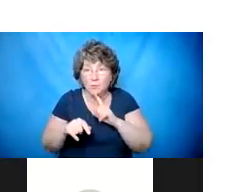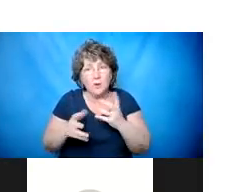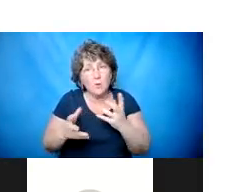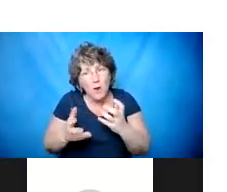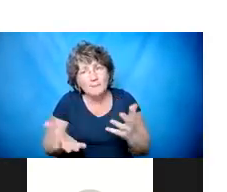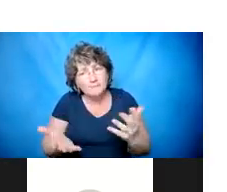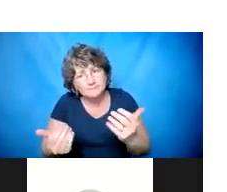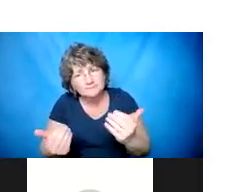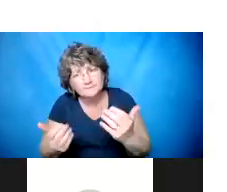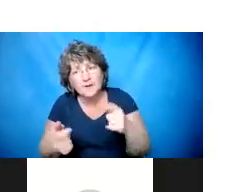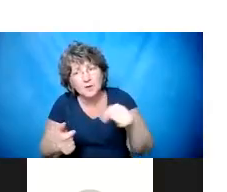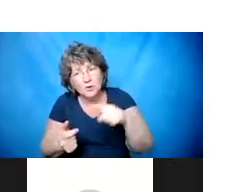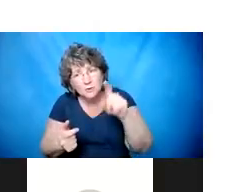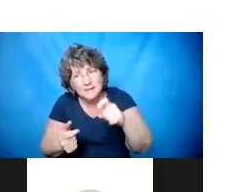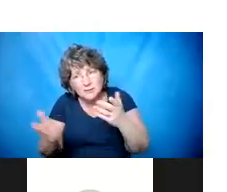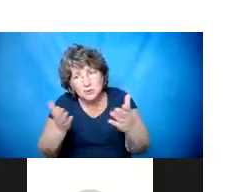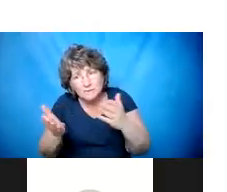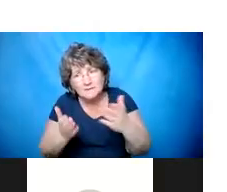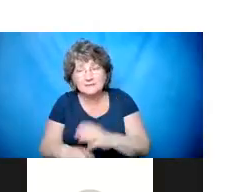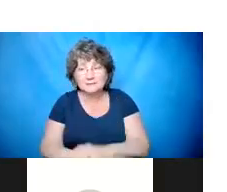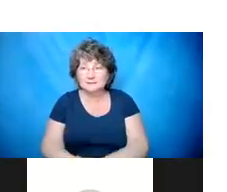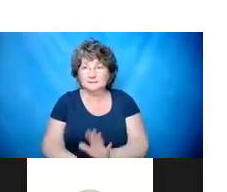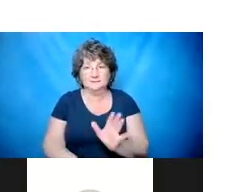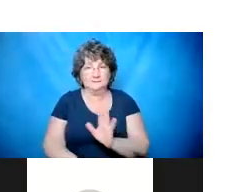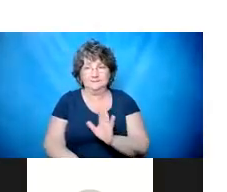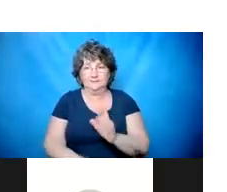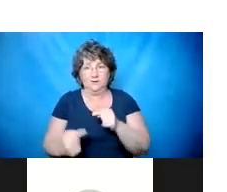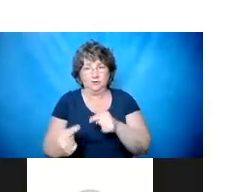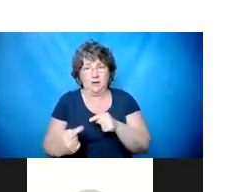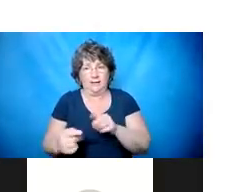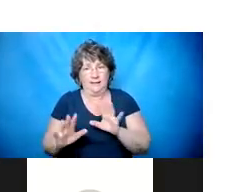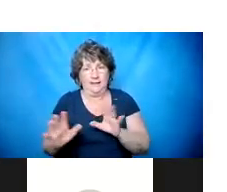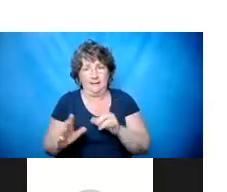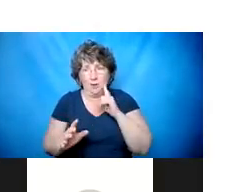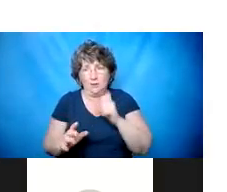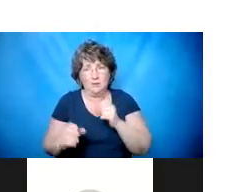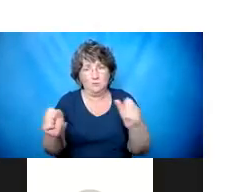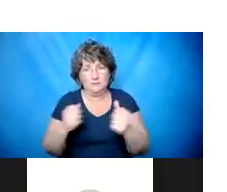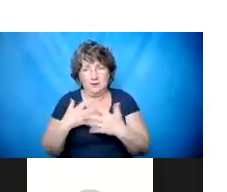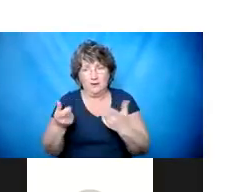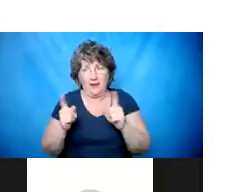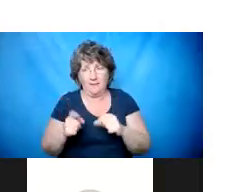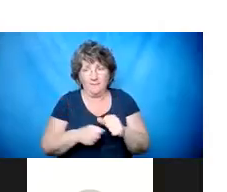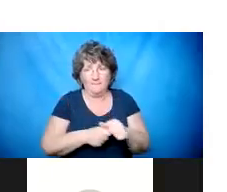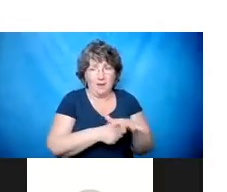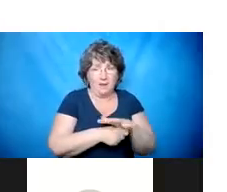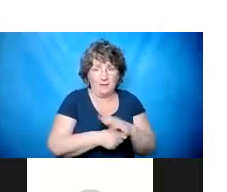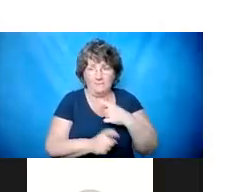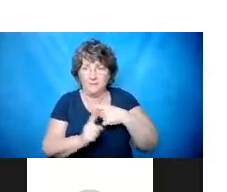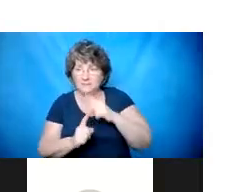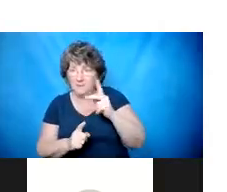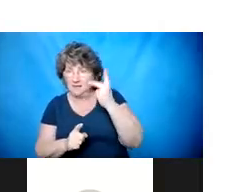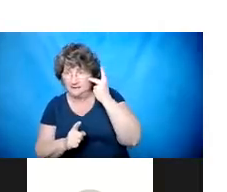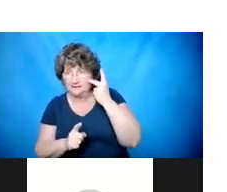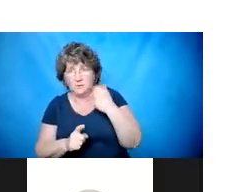in real needs of services. They were struggling with the effects of unintended consequences of the pandemic and the political environment we were all